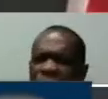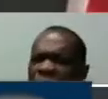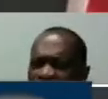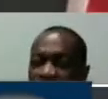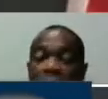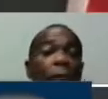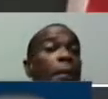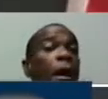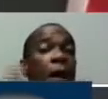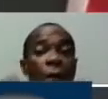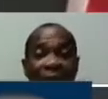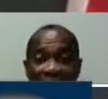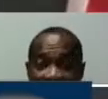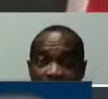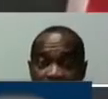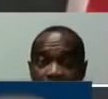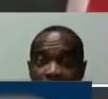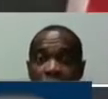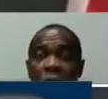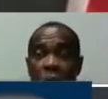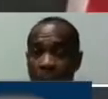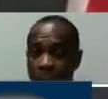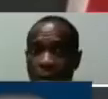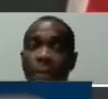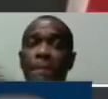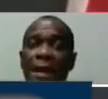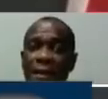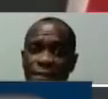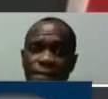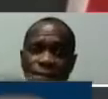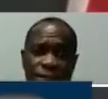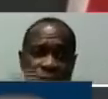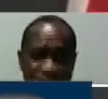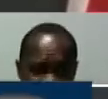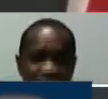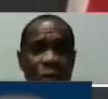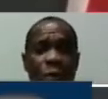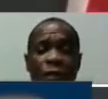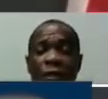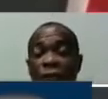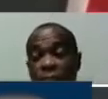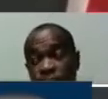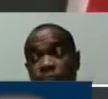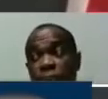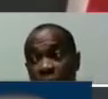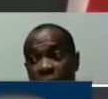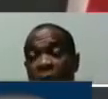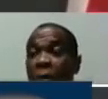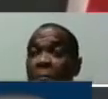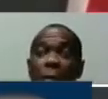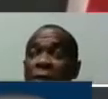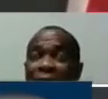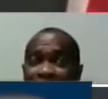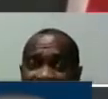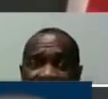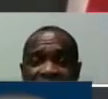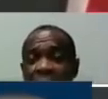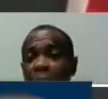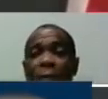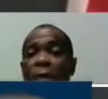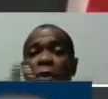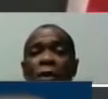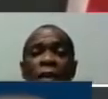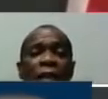a population of 100%, we are seeing some of the vaccinated people, a few of them would